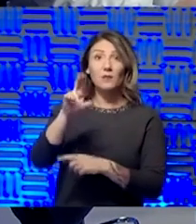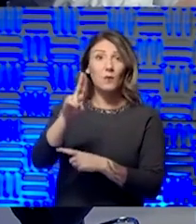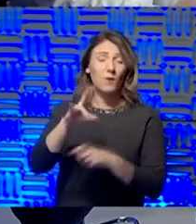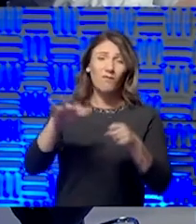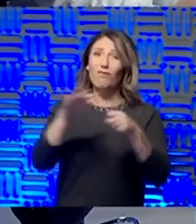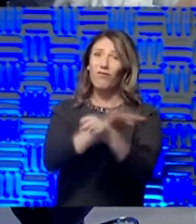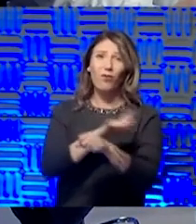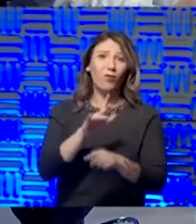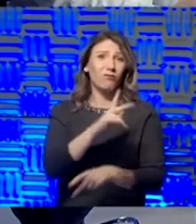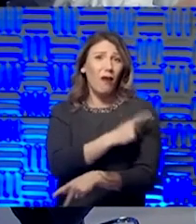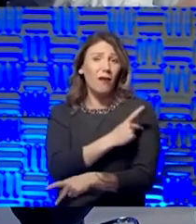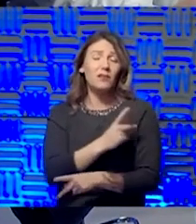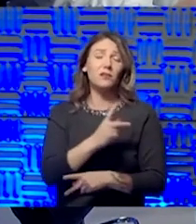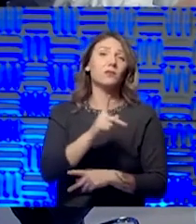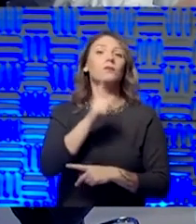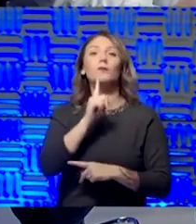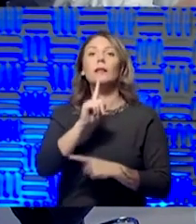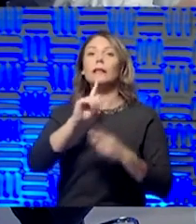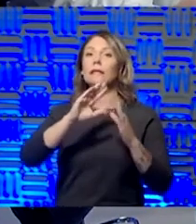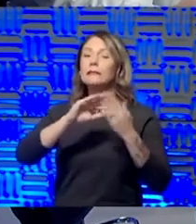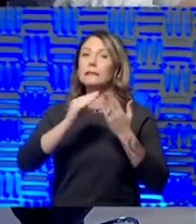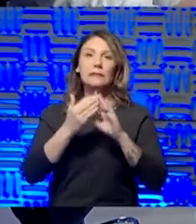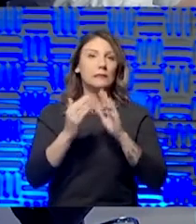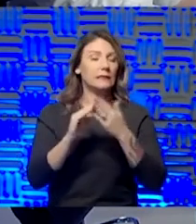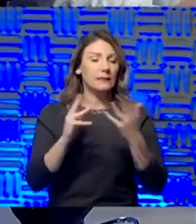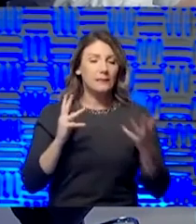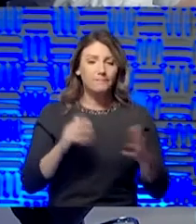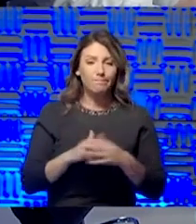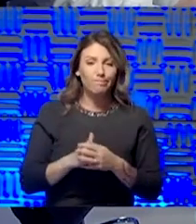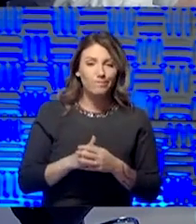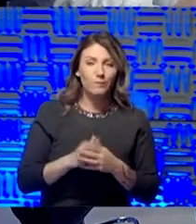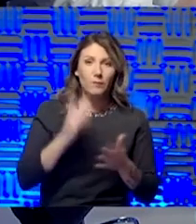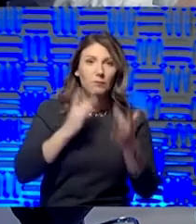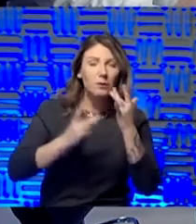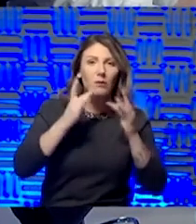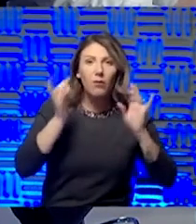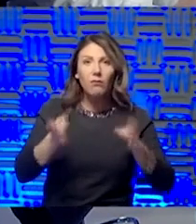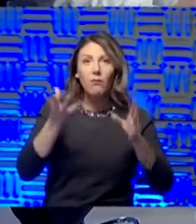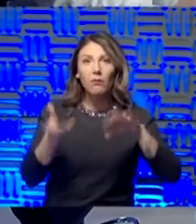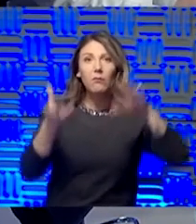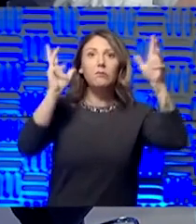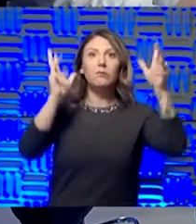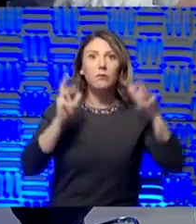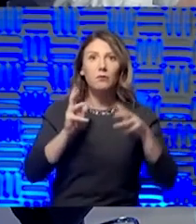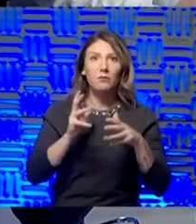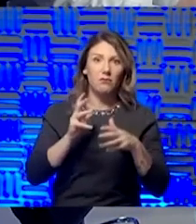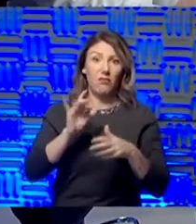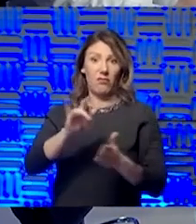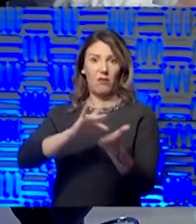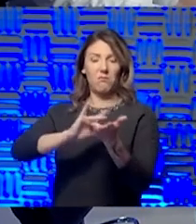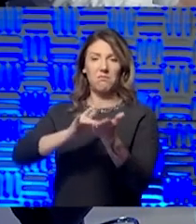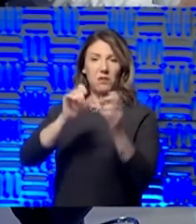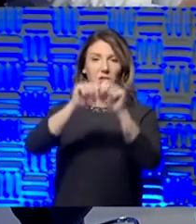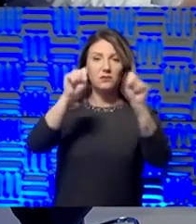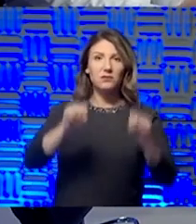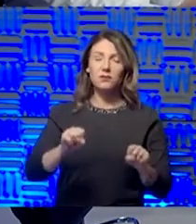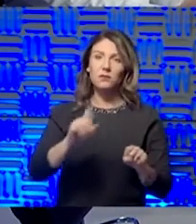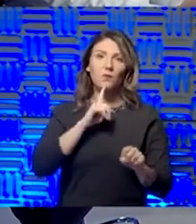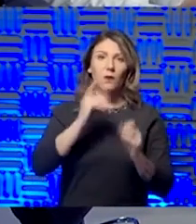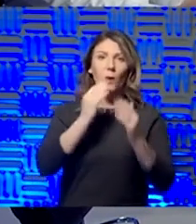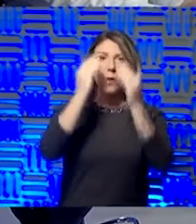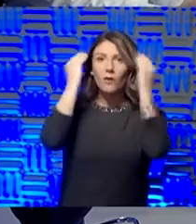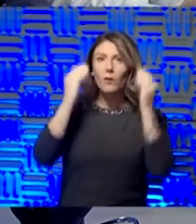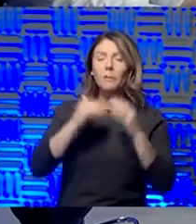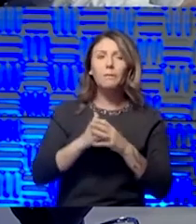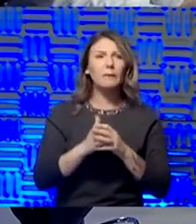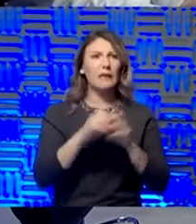really a city that was in kind of chaos in the medical system itself because they were just so overwhelmed. Talk